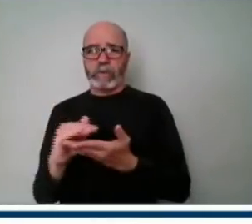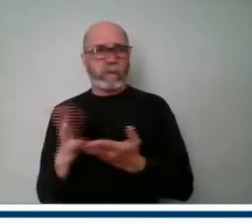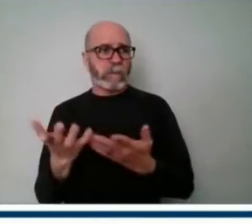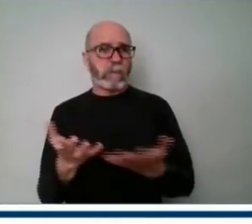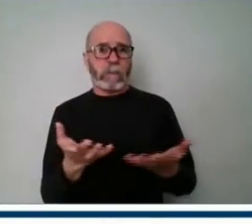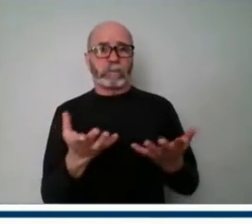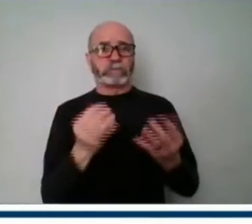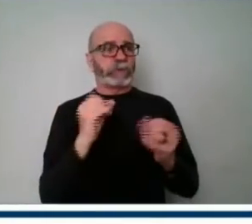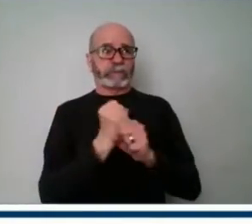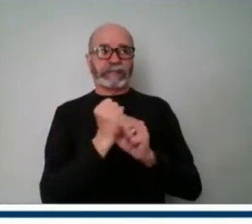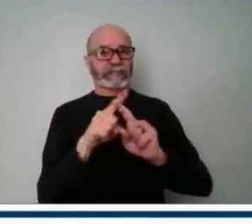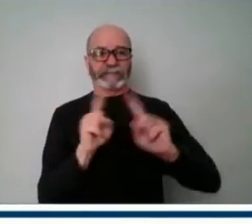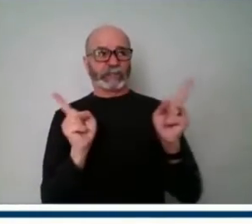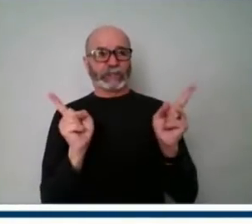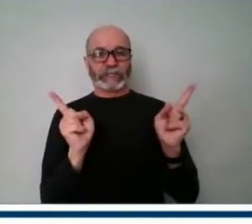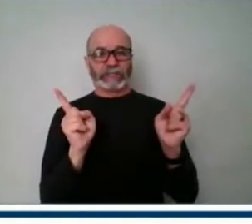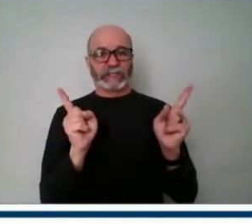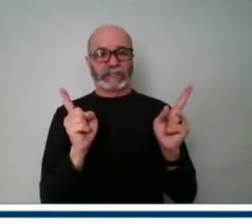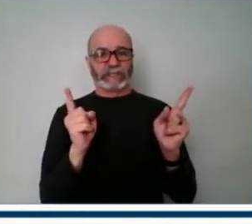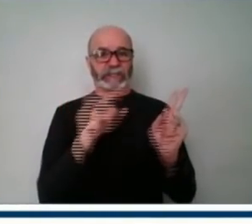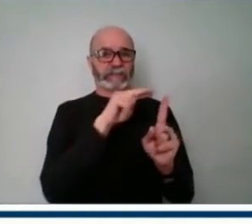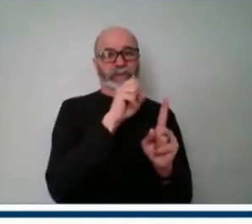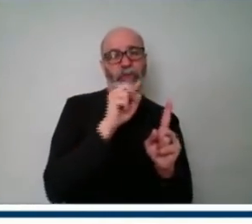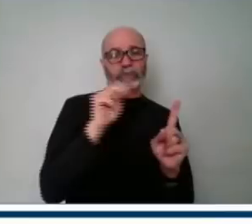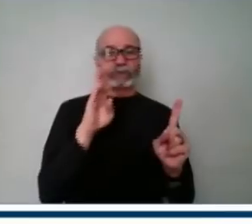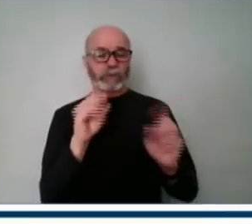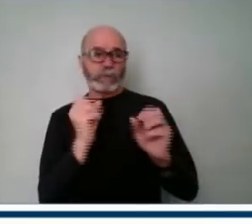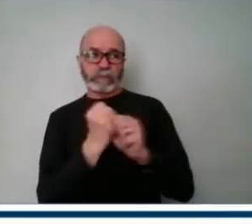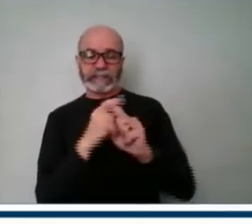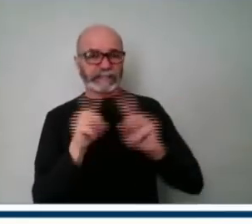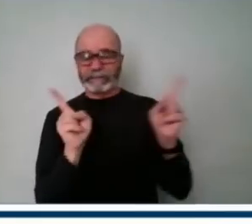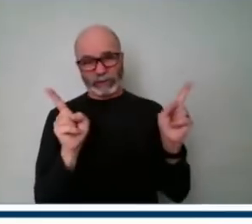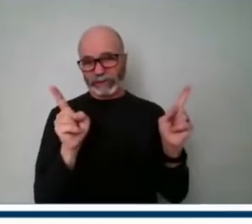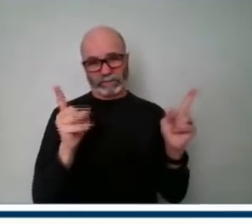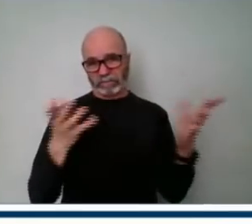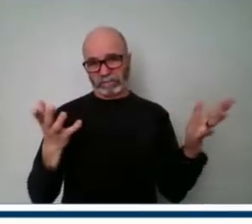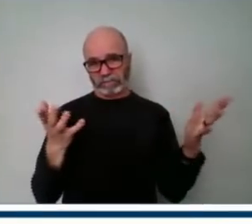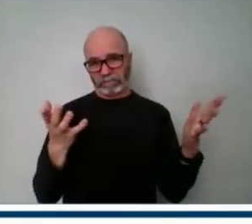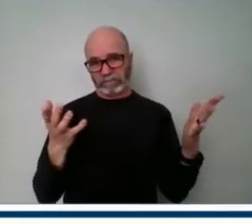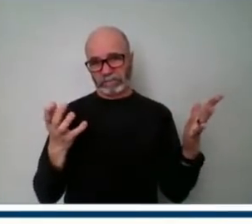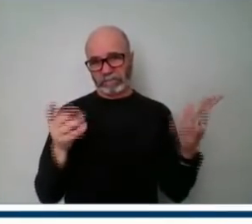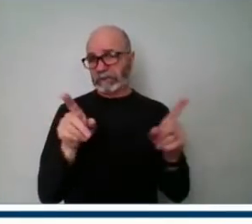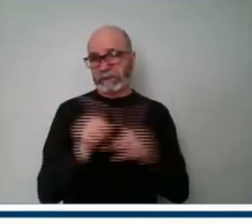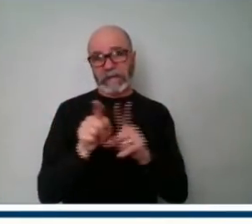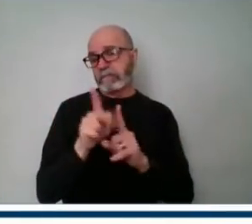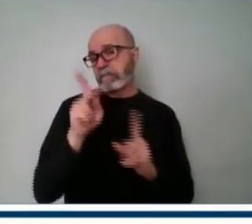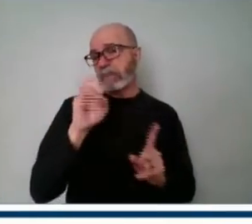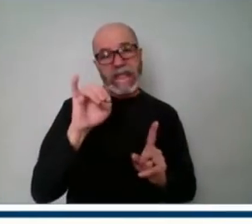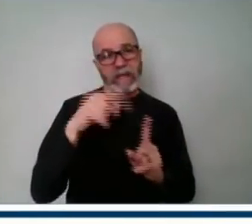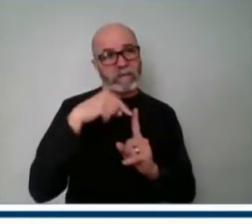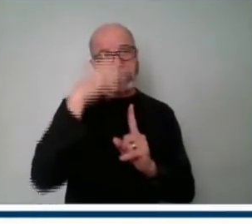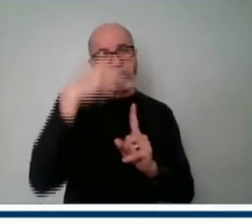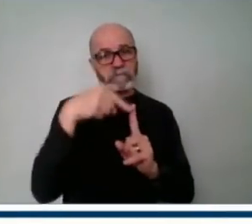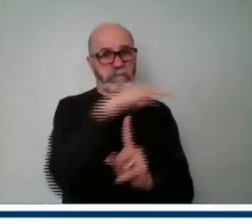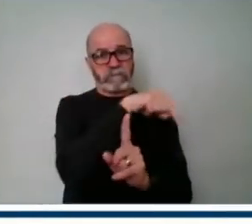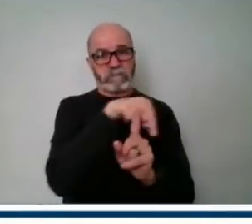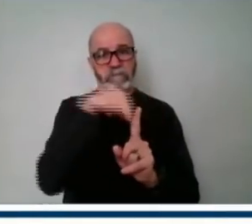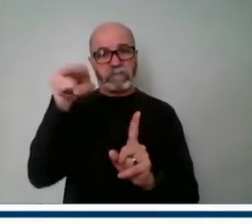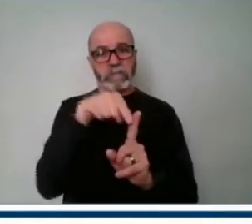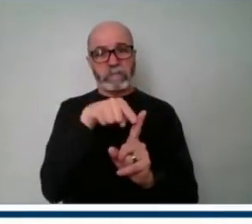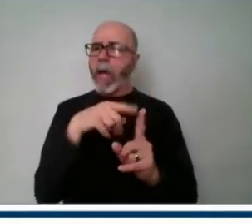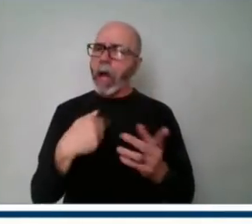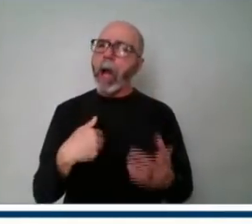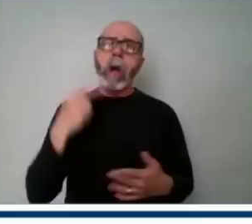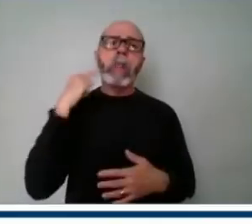two provinces, and likewise with PEI. So we've been talking about this for a number of days, and when I broached